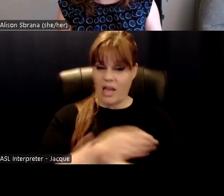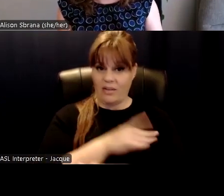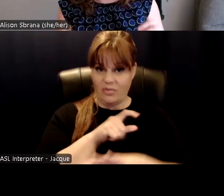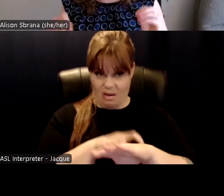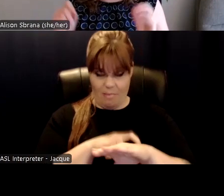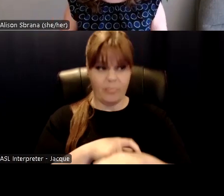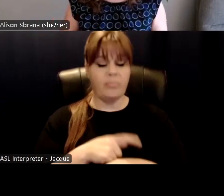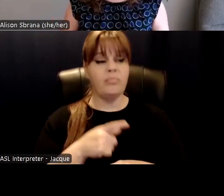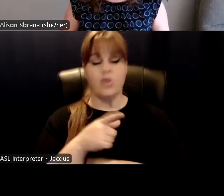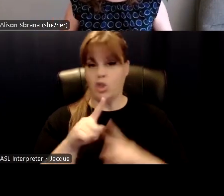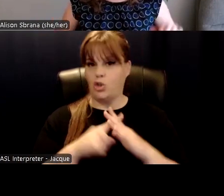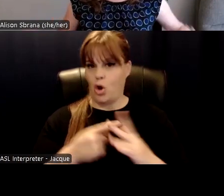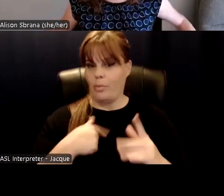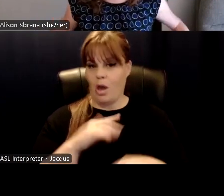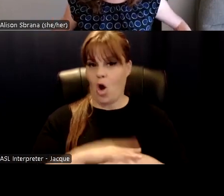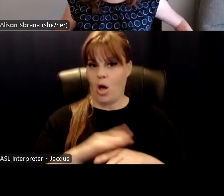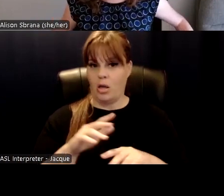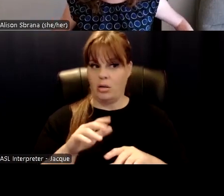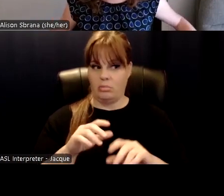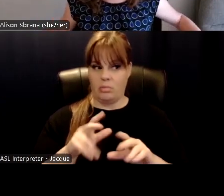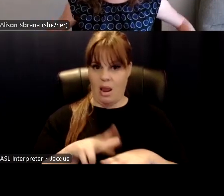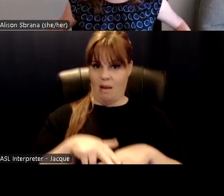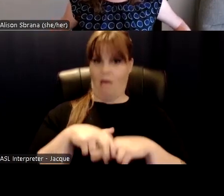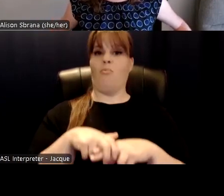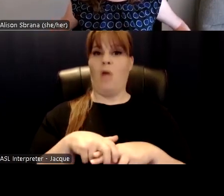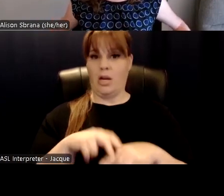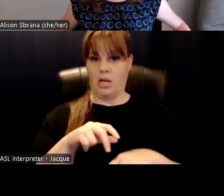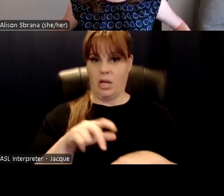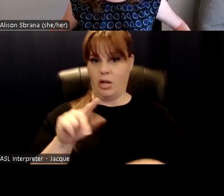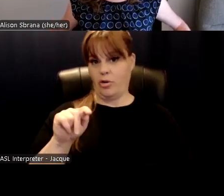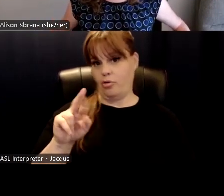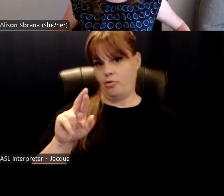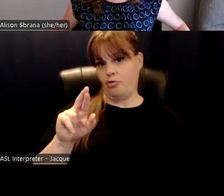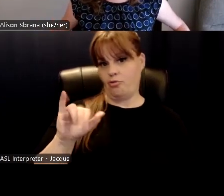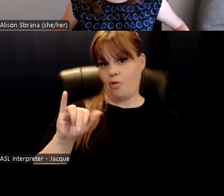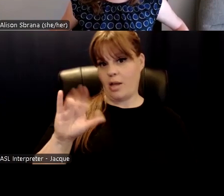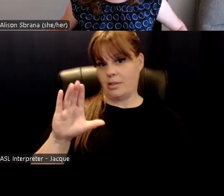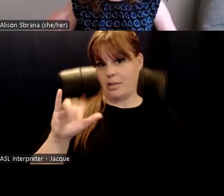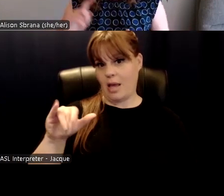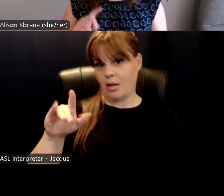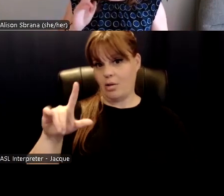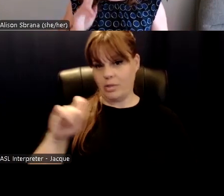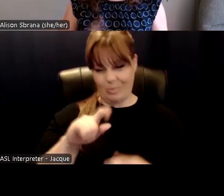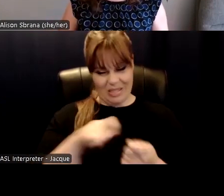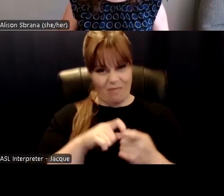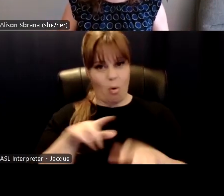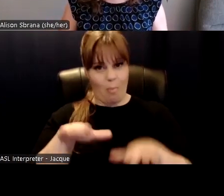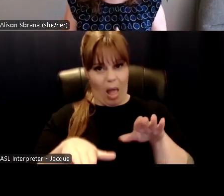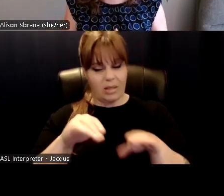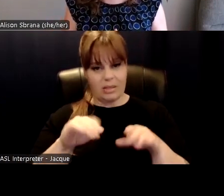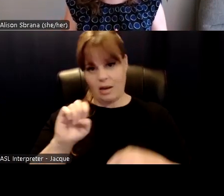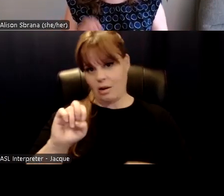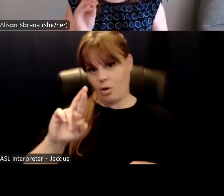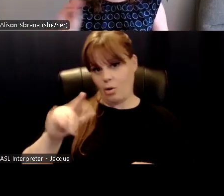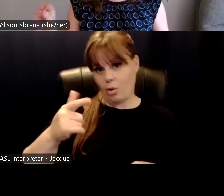started me on an upright tricycle, specifically for balance and ergonomics. It had